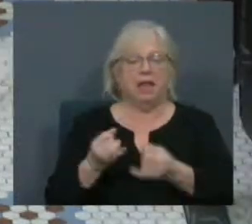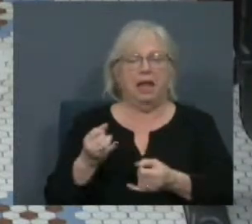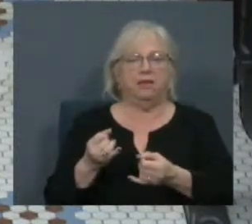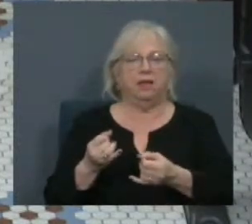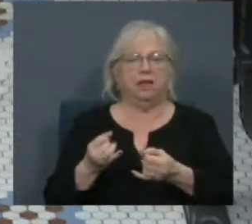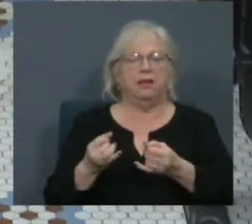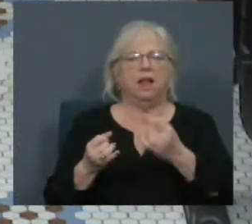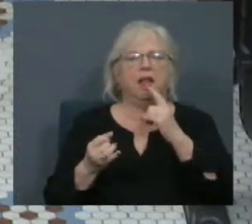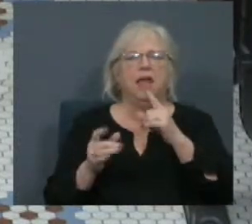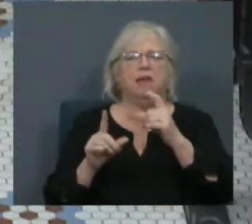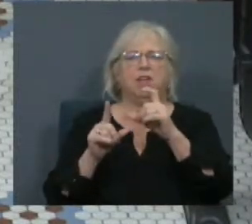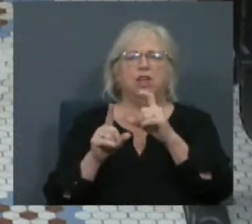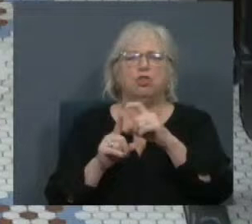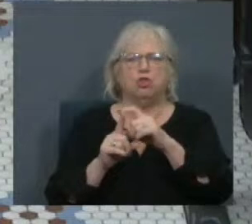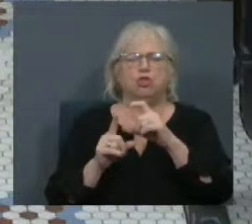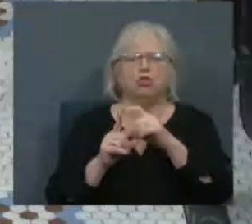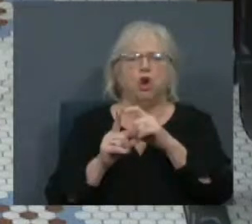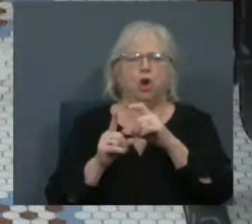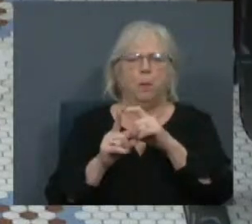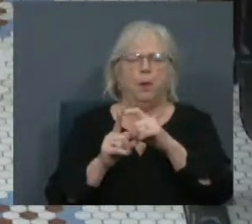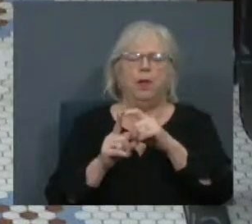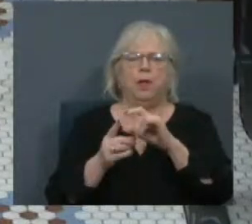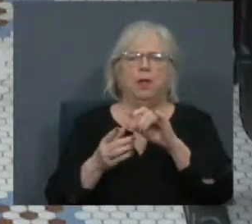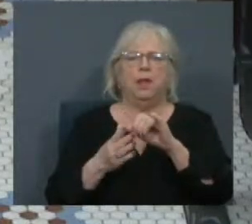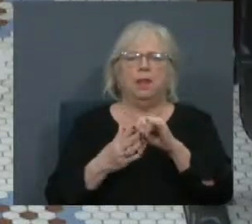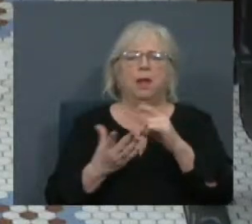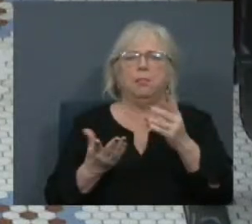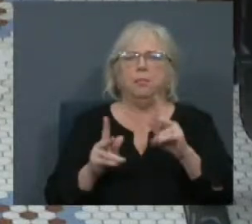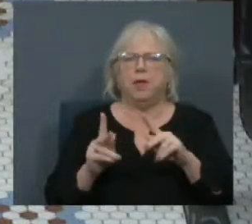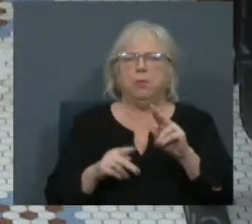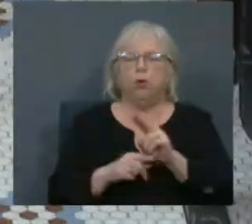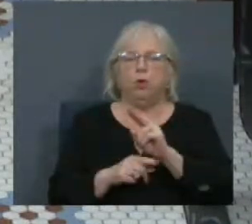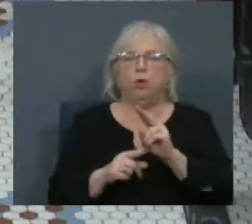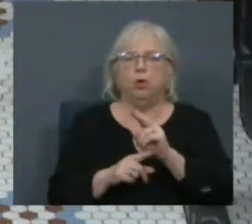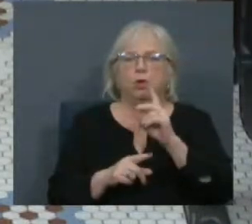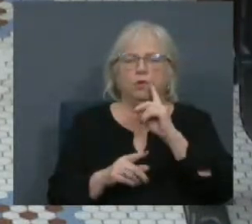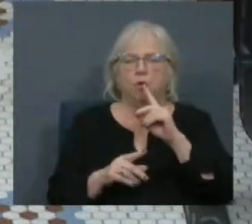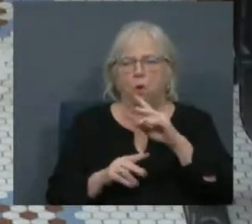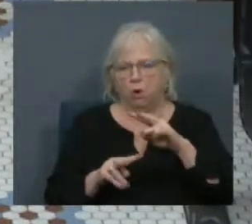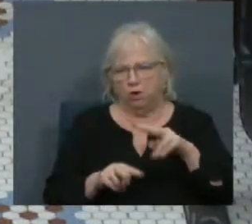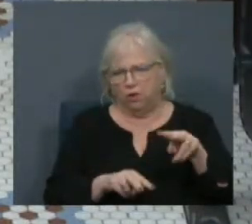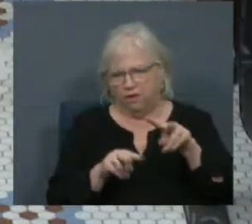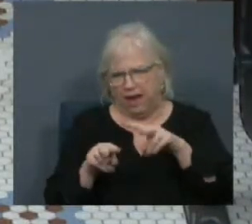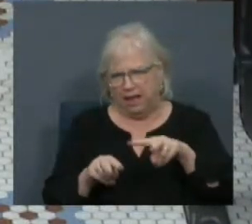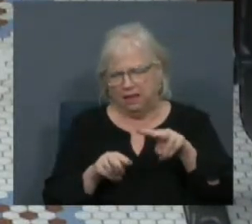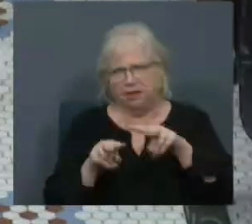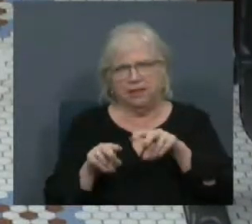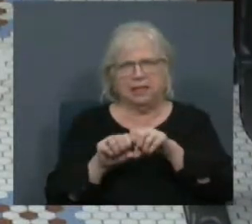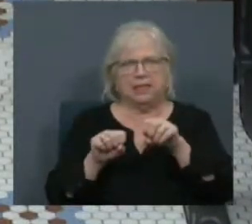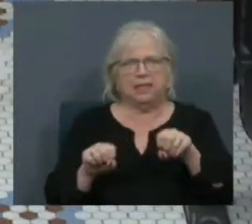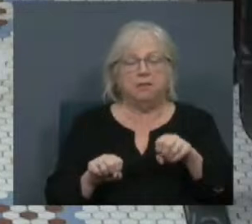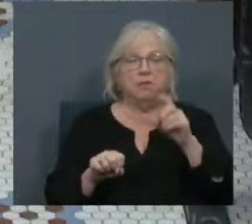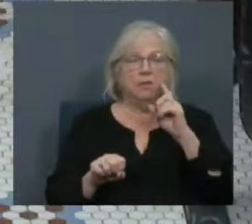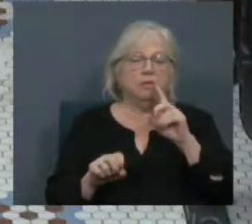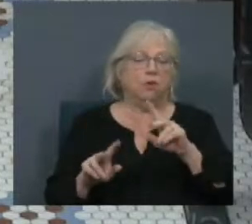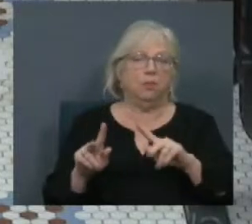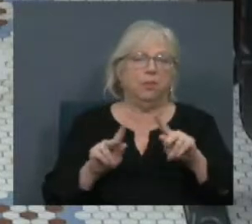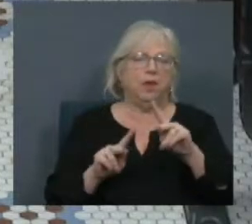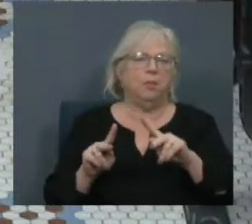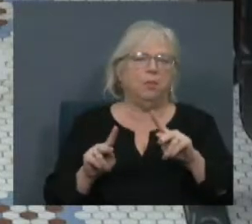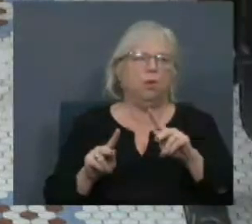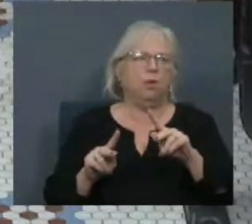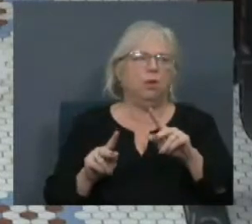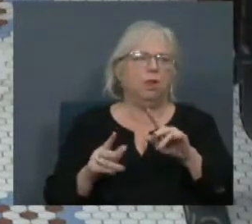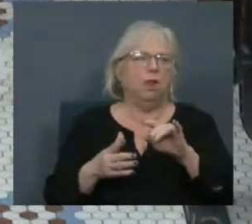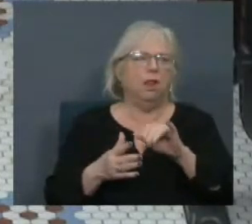there's a term that you use for a surveillance system for people